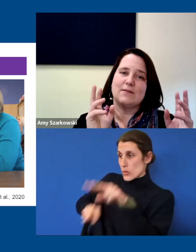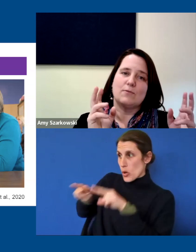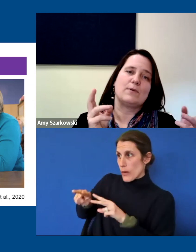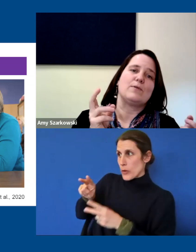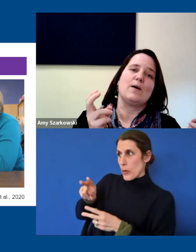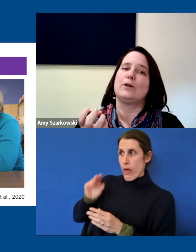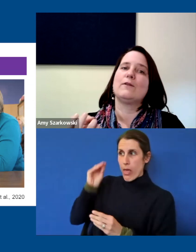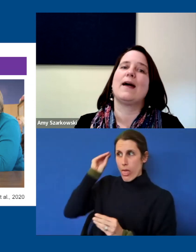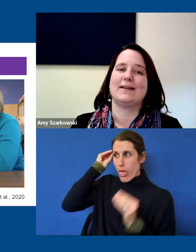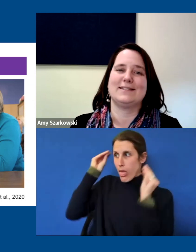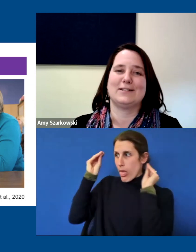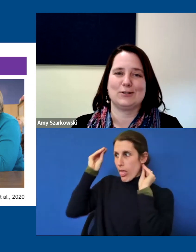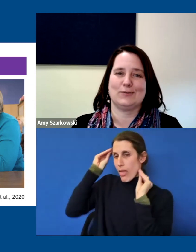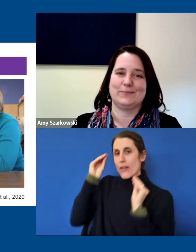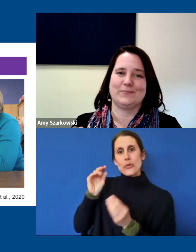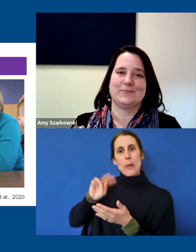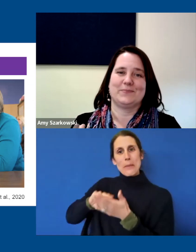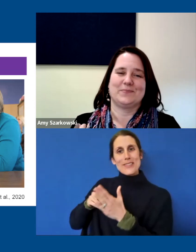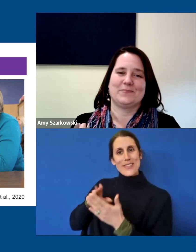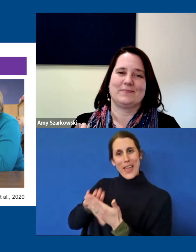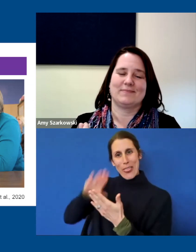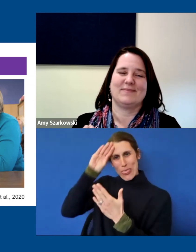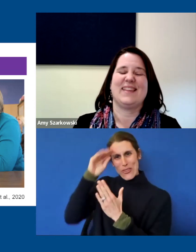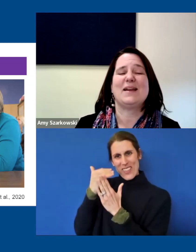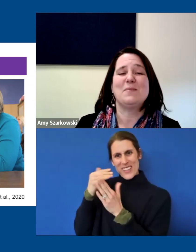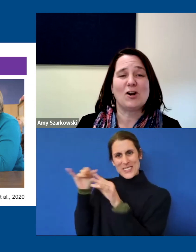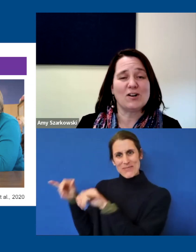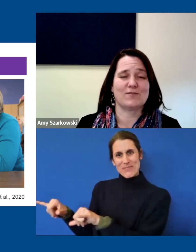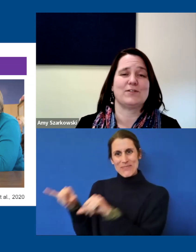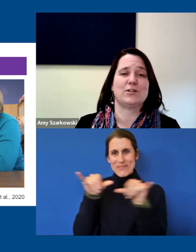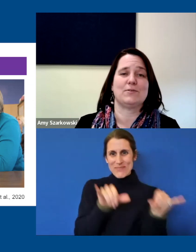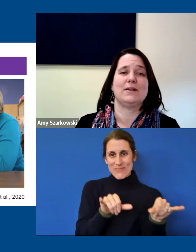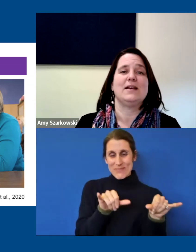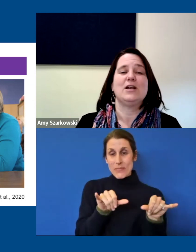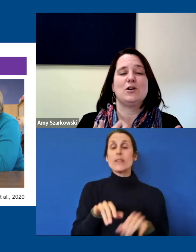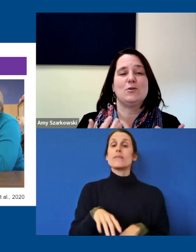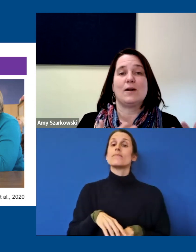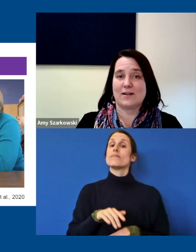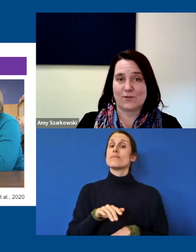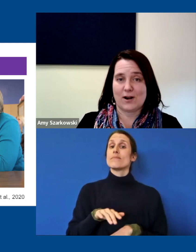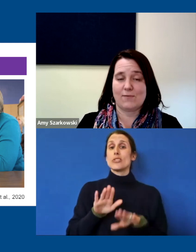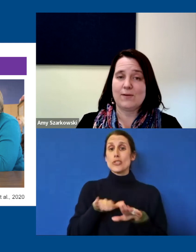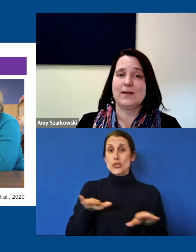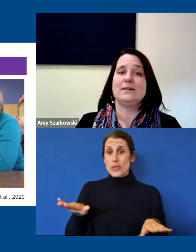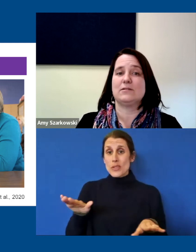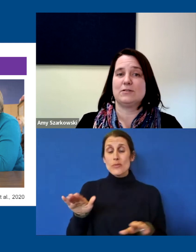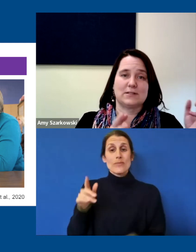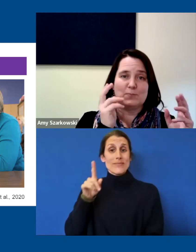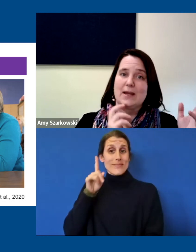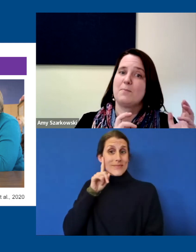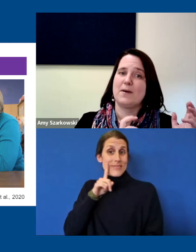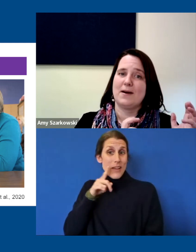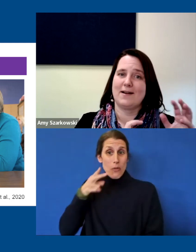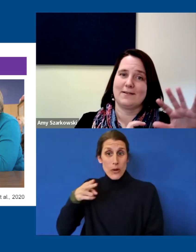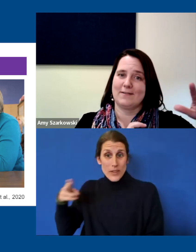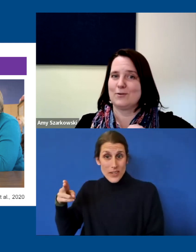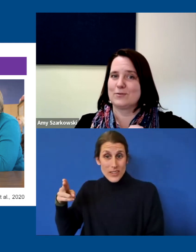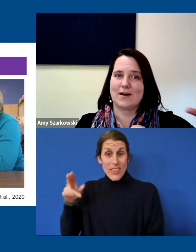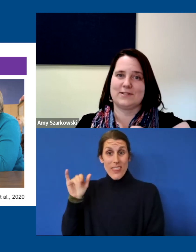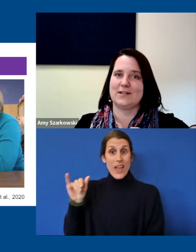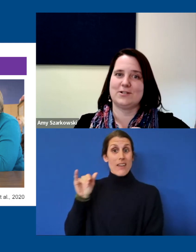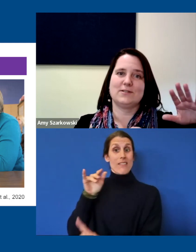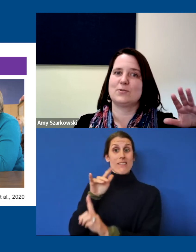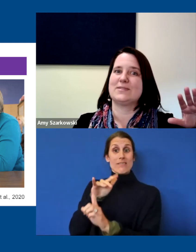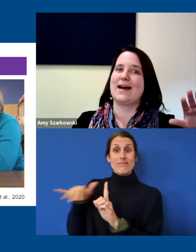then they kind of quote unquote learn that lesson too. It can be harder for children who are deaf or hard of hearing to just pick up on